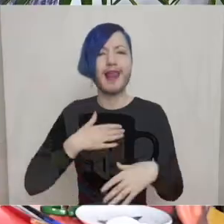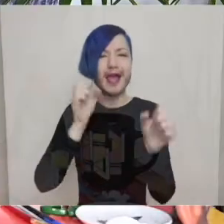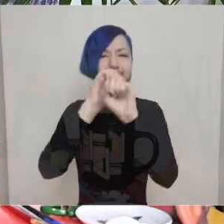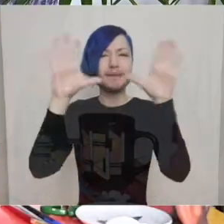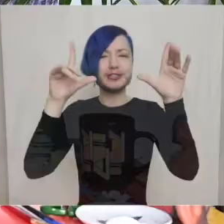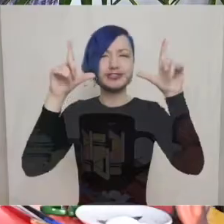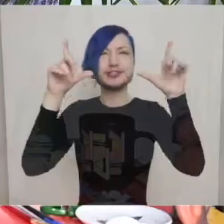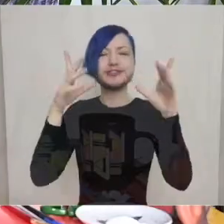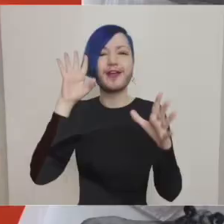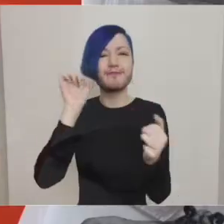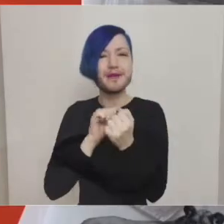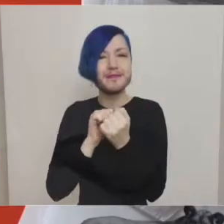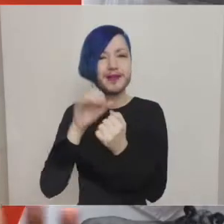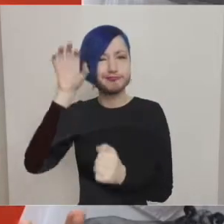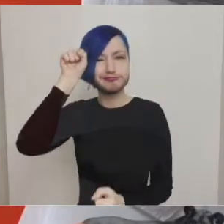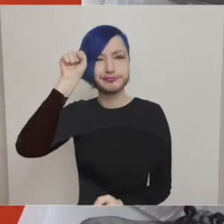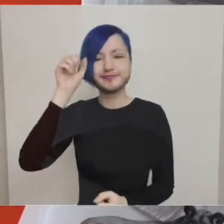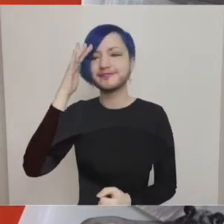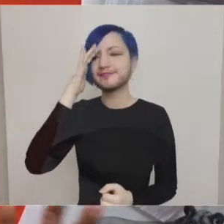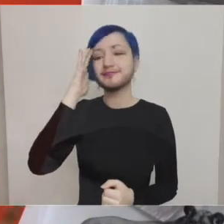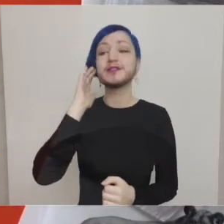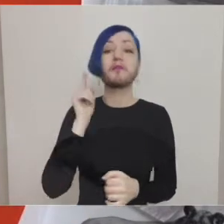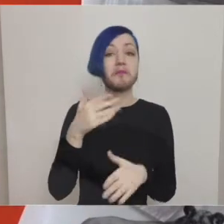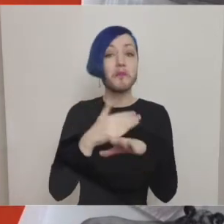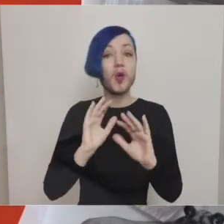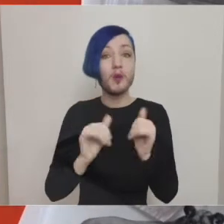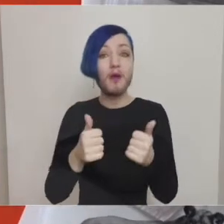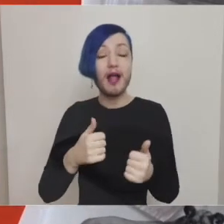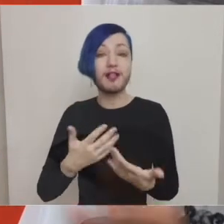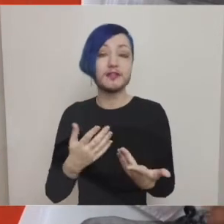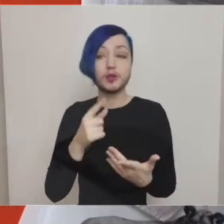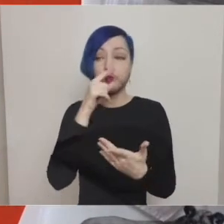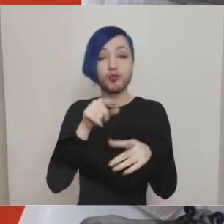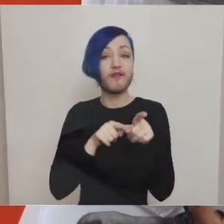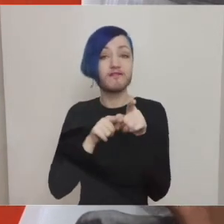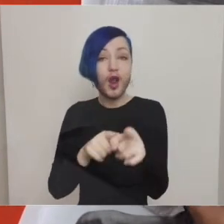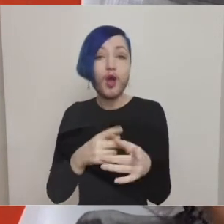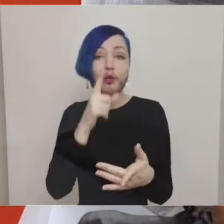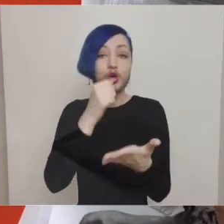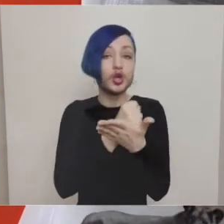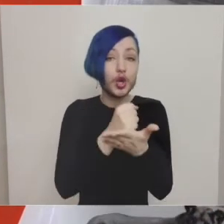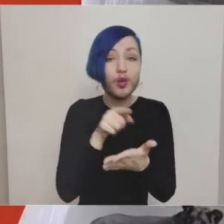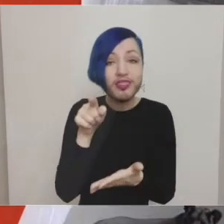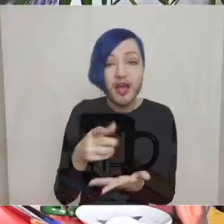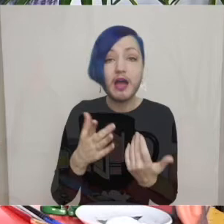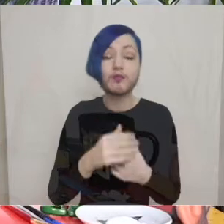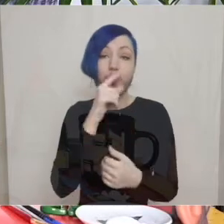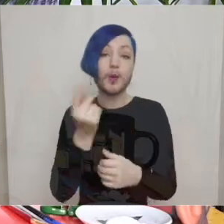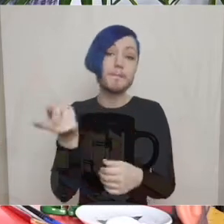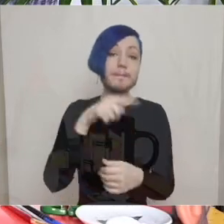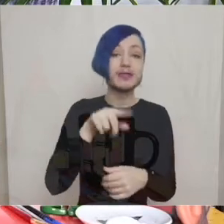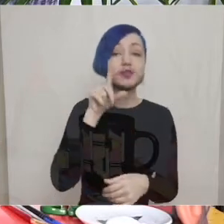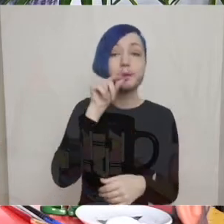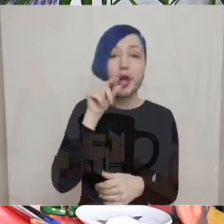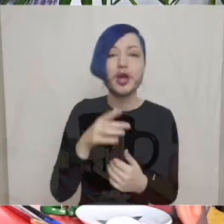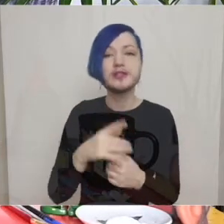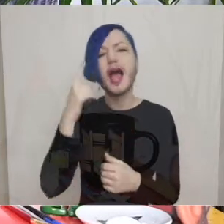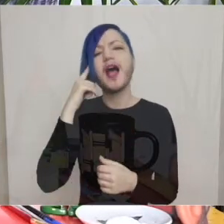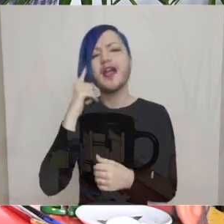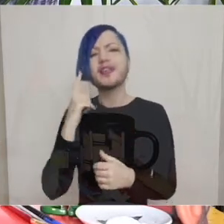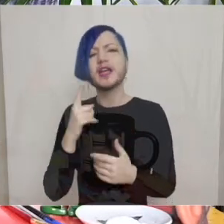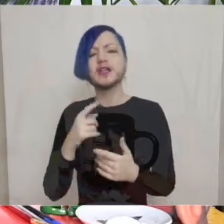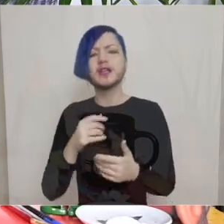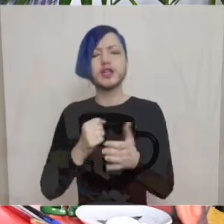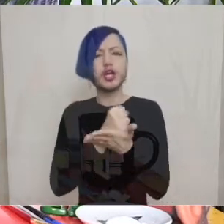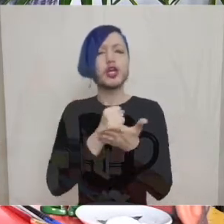That could work really well. So we could go down that route and glue that, or go back to the birds. I think I